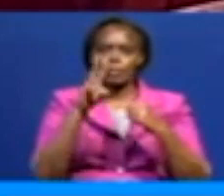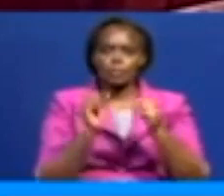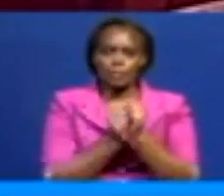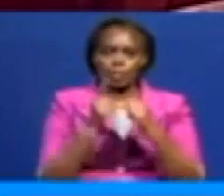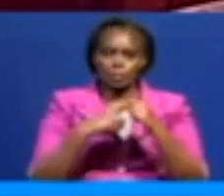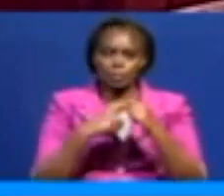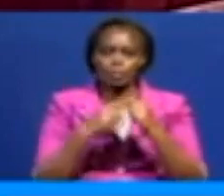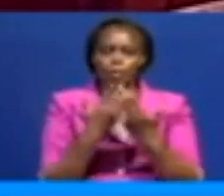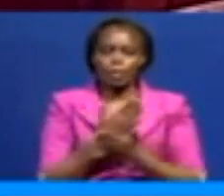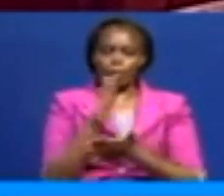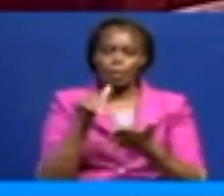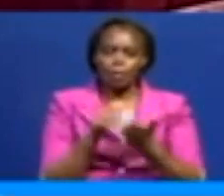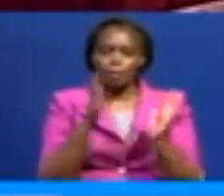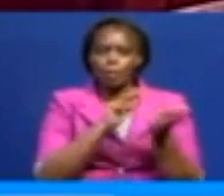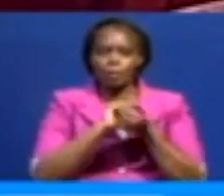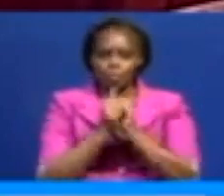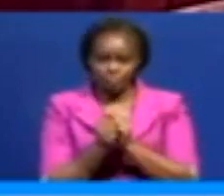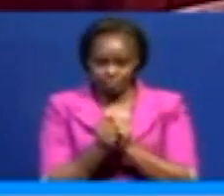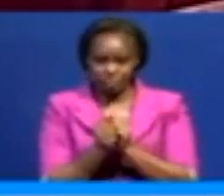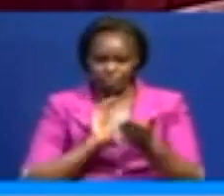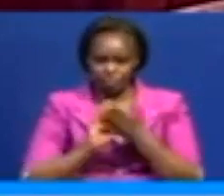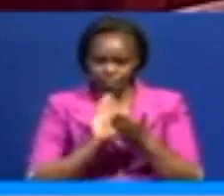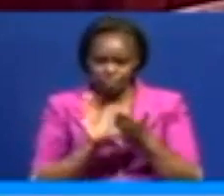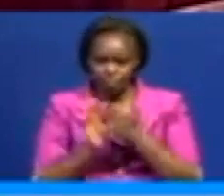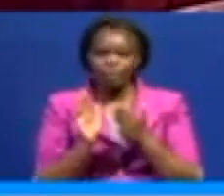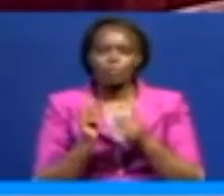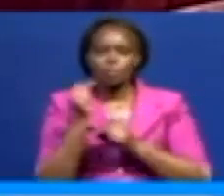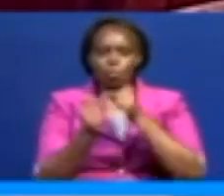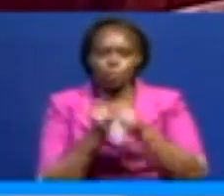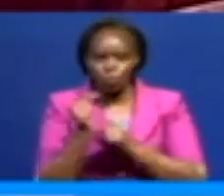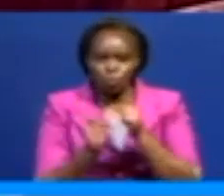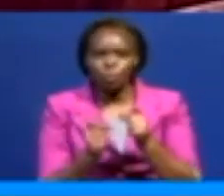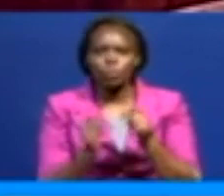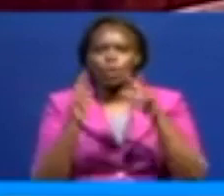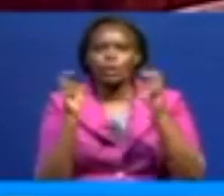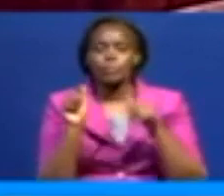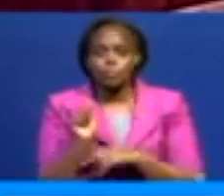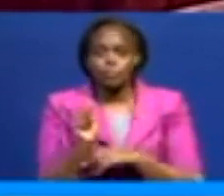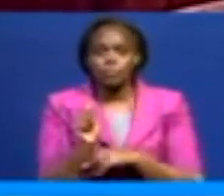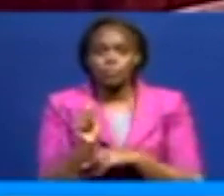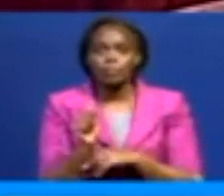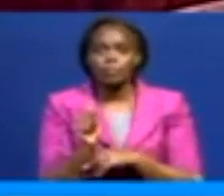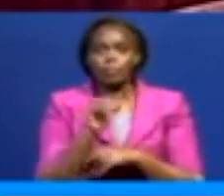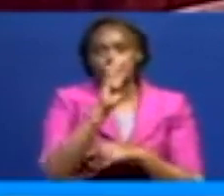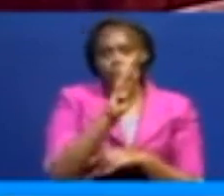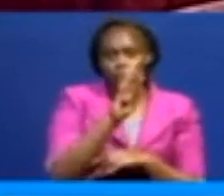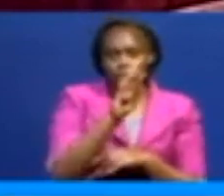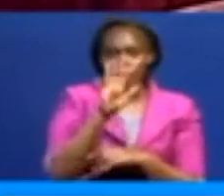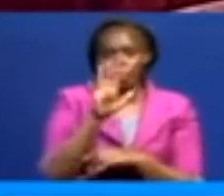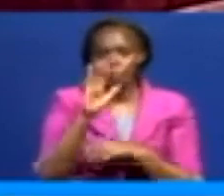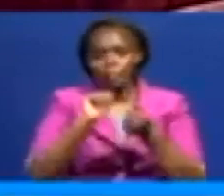Matters climate move very, very fast. This actually should be a fourth or a fifth